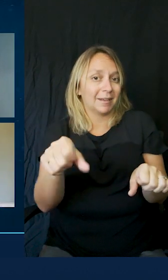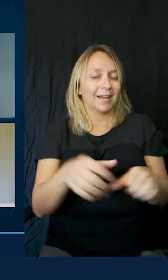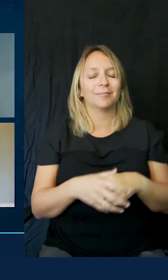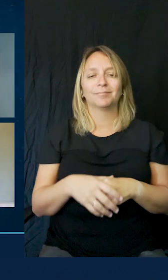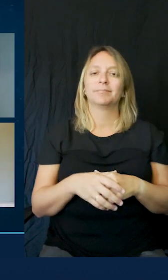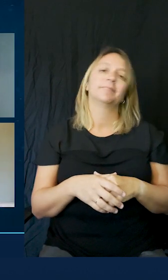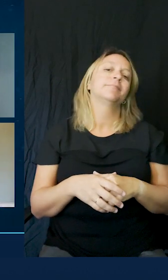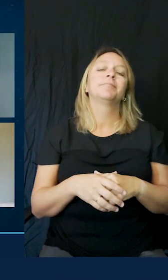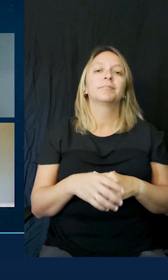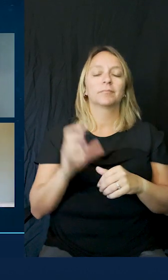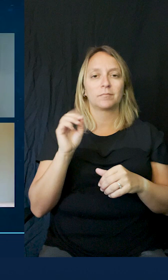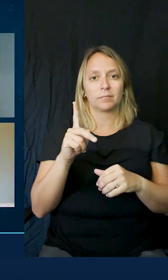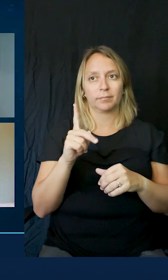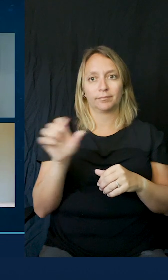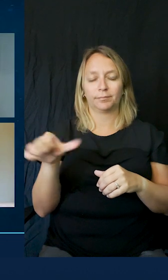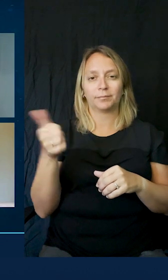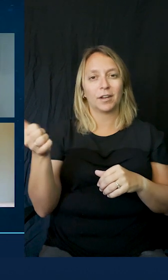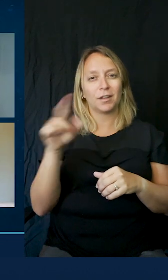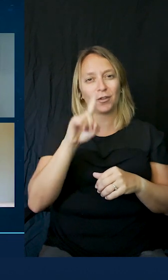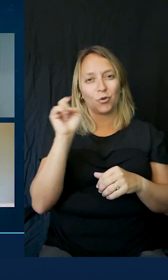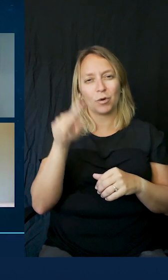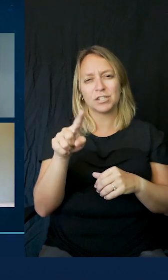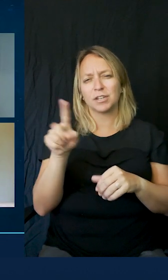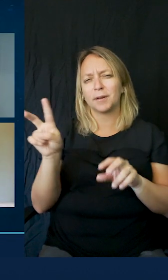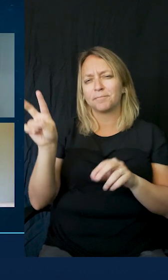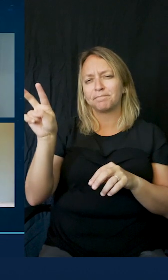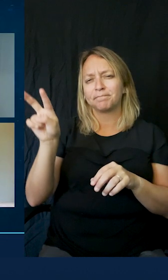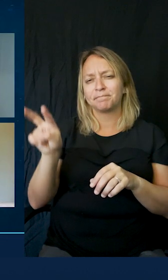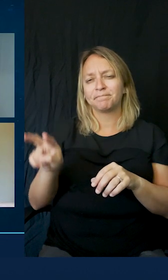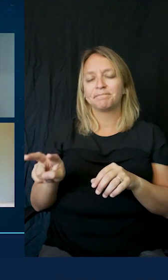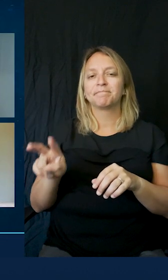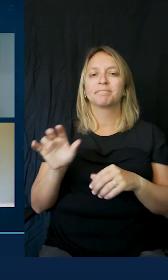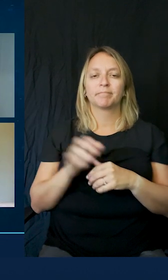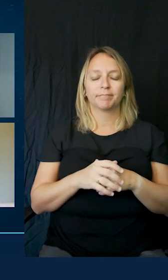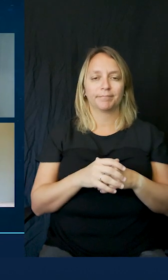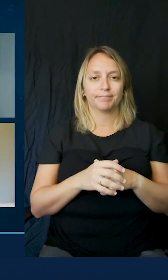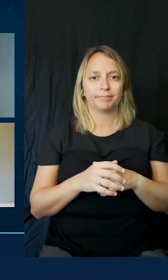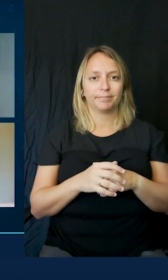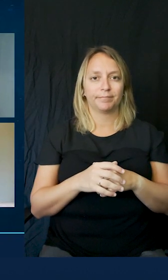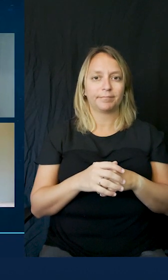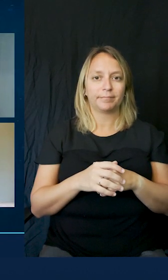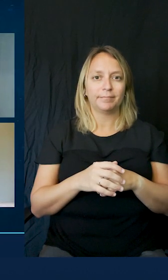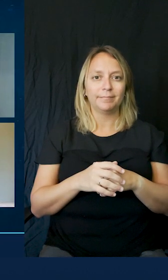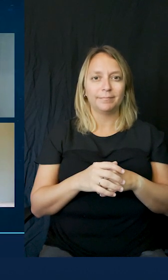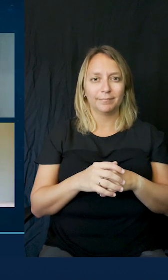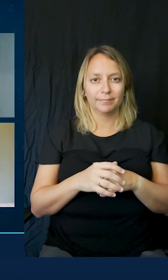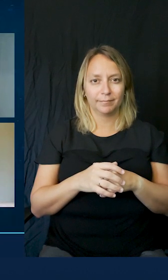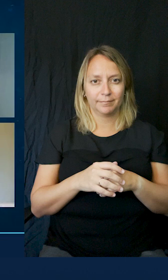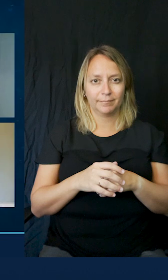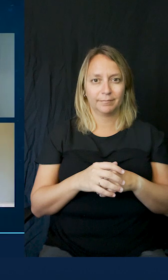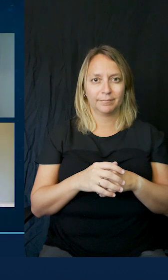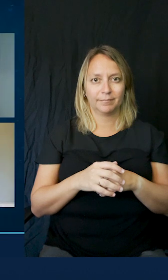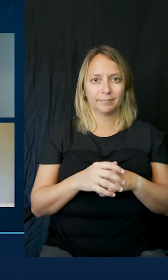Let's see. I want to pull another question out of here. One came in.